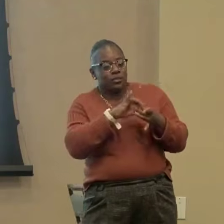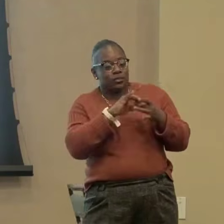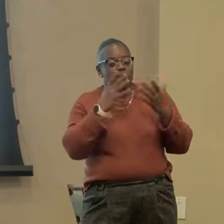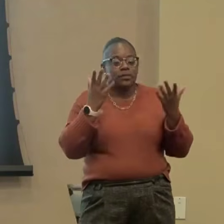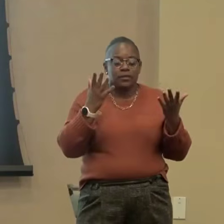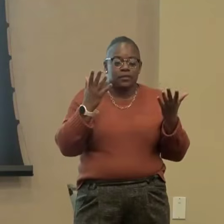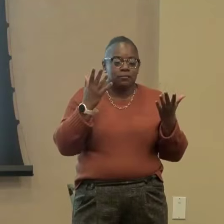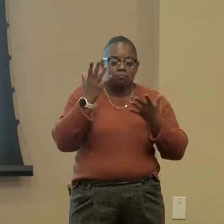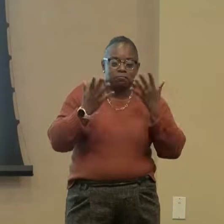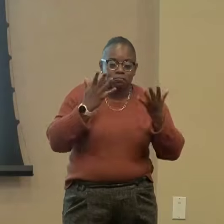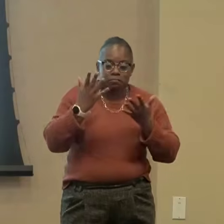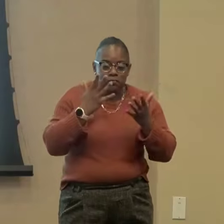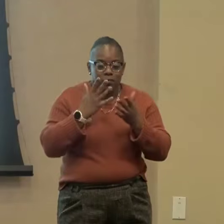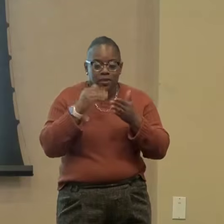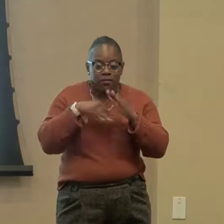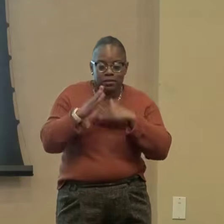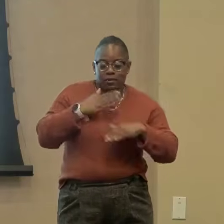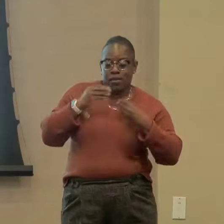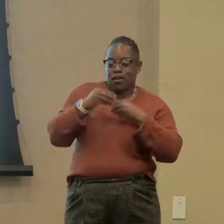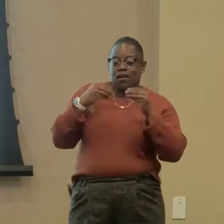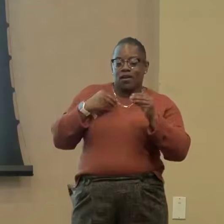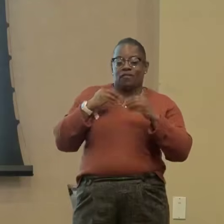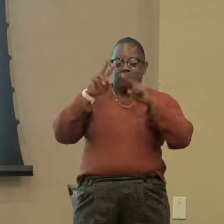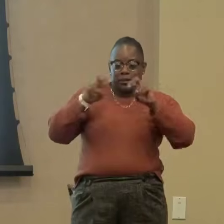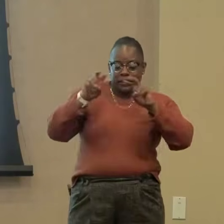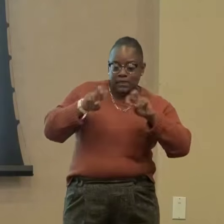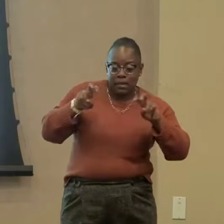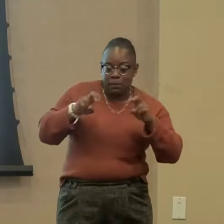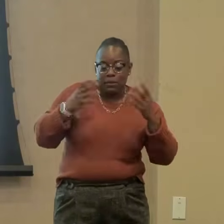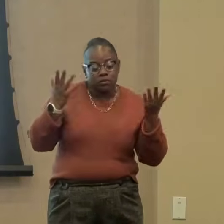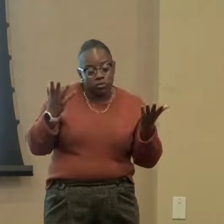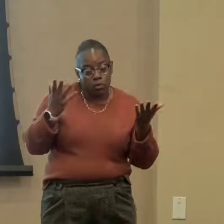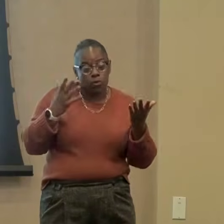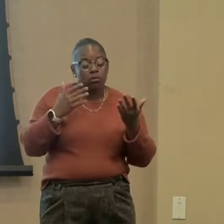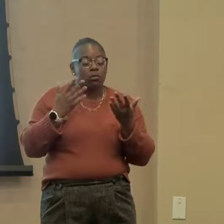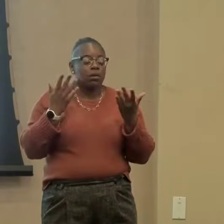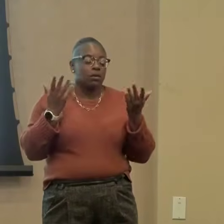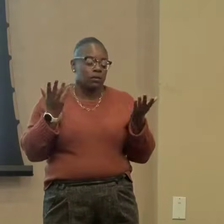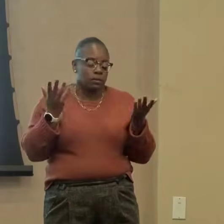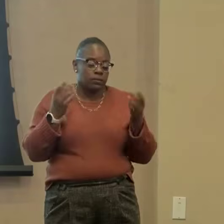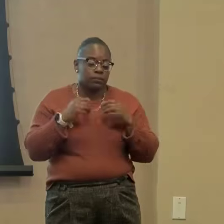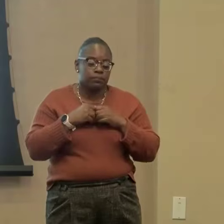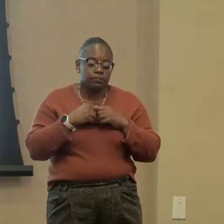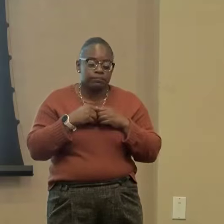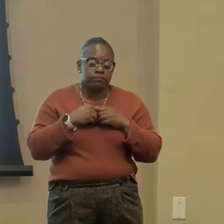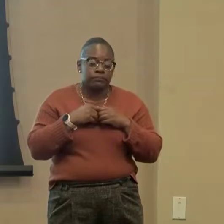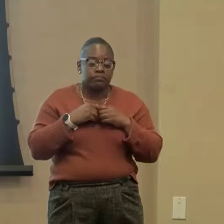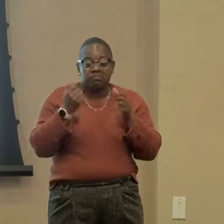because you haven't stepped into my office for my thorough assessment. But with that in mind,